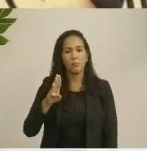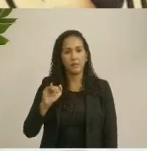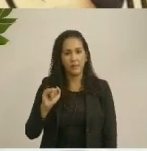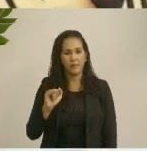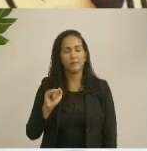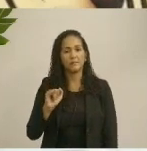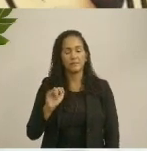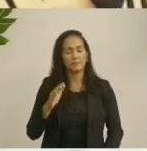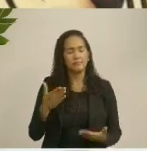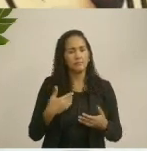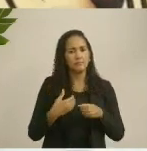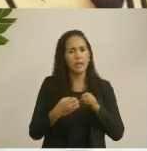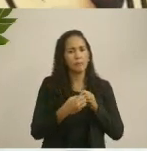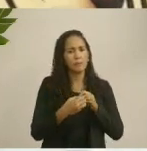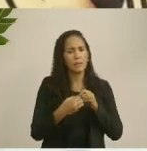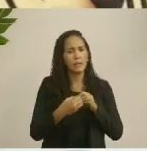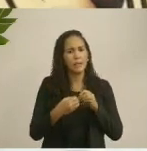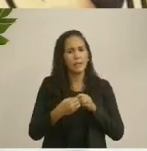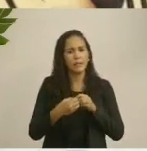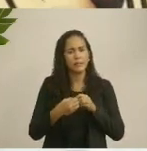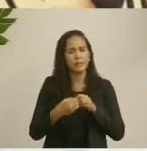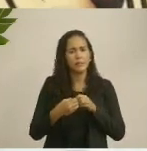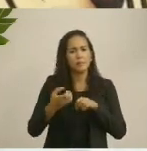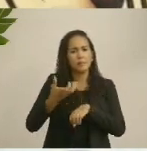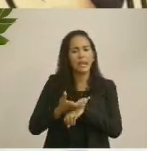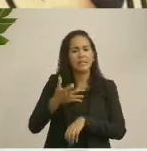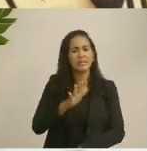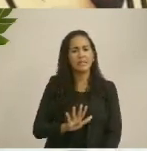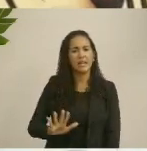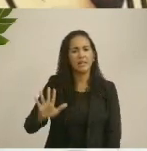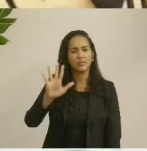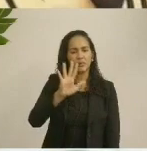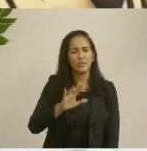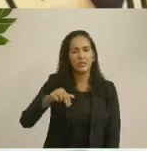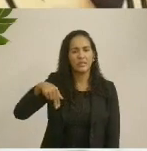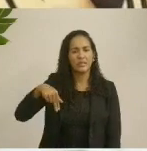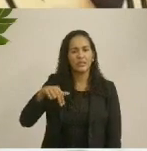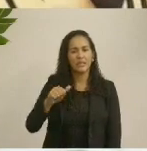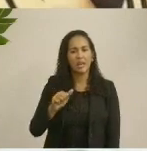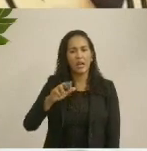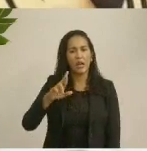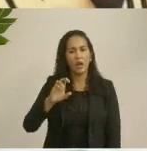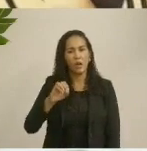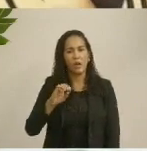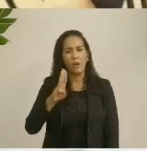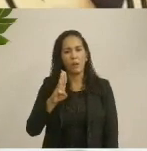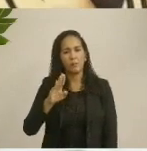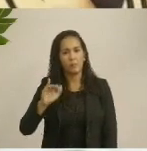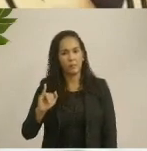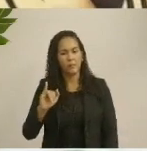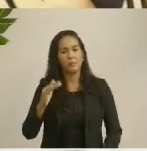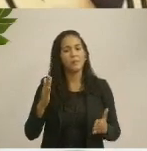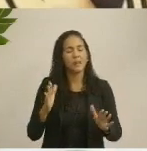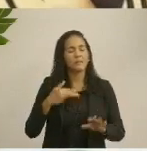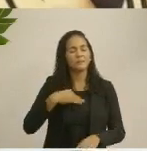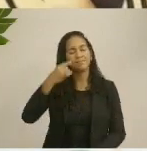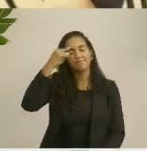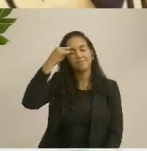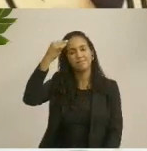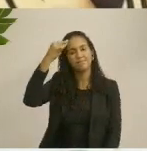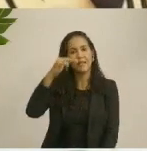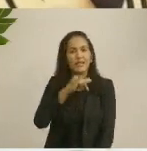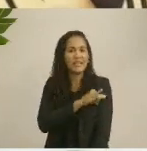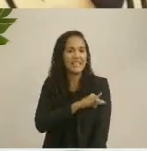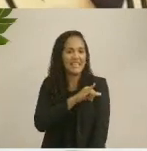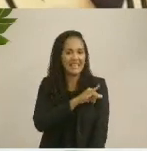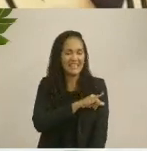and the zebras are here to say hello to you. But I'm thinking of Rio and the wonderful event